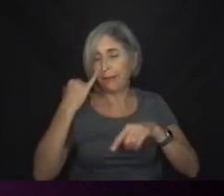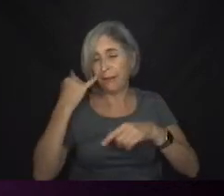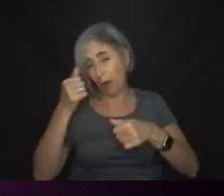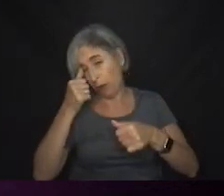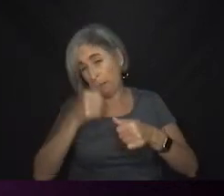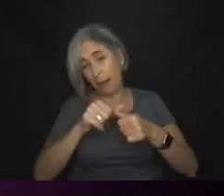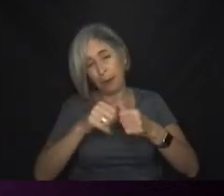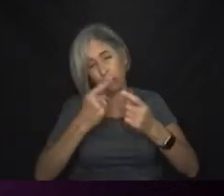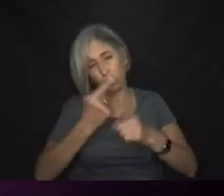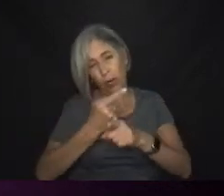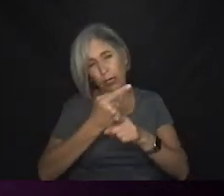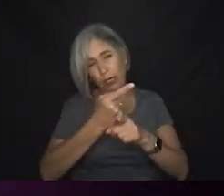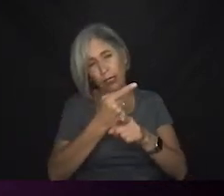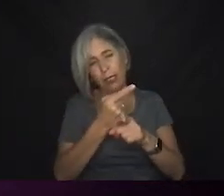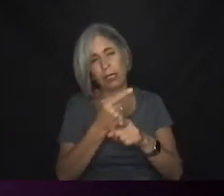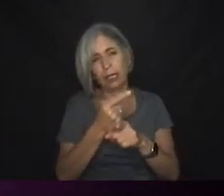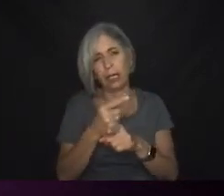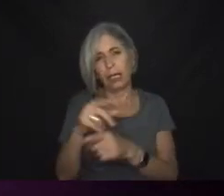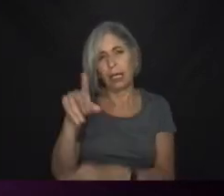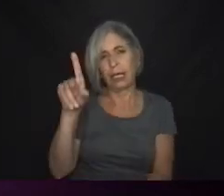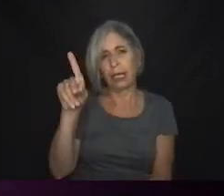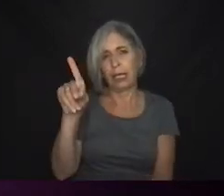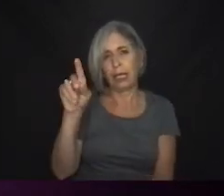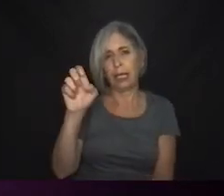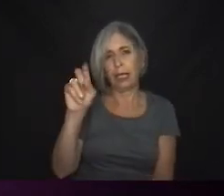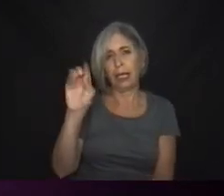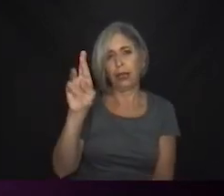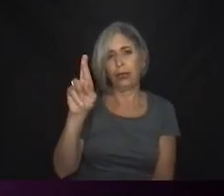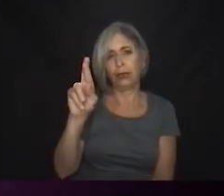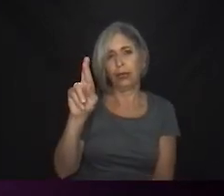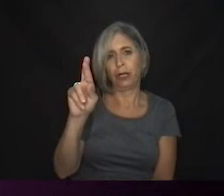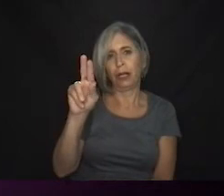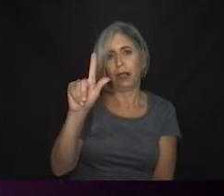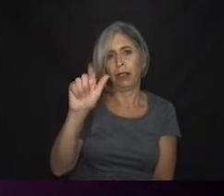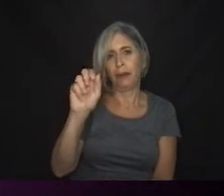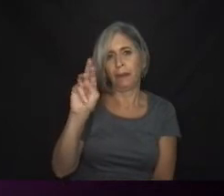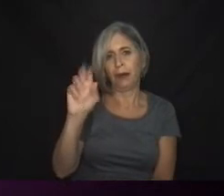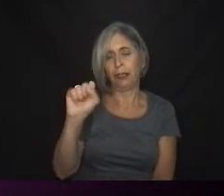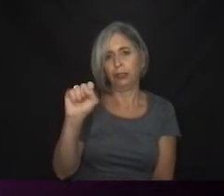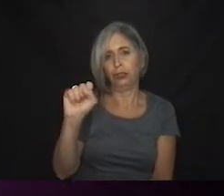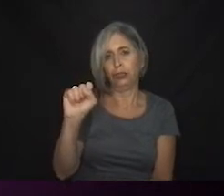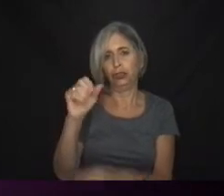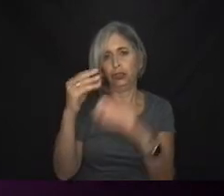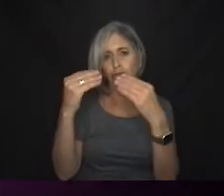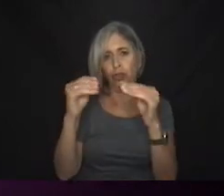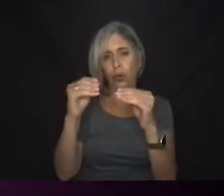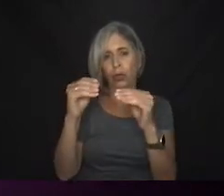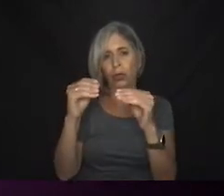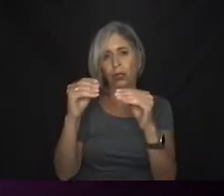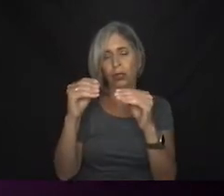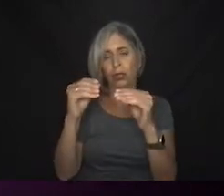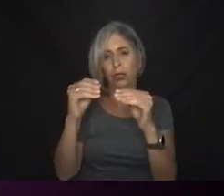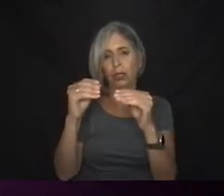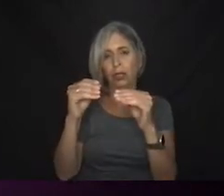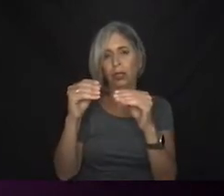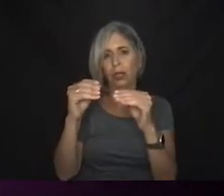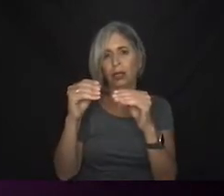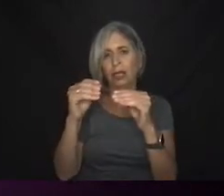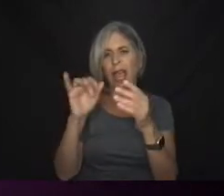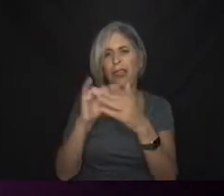correctly, Kendrick Lamar's store, the e-commerce site, is deployed on Vercel, I